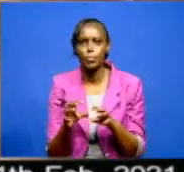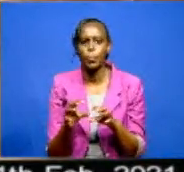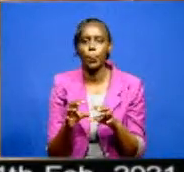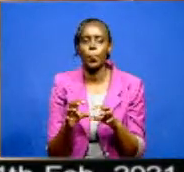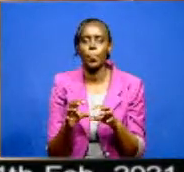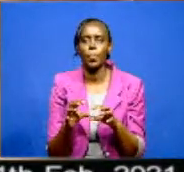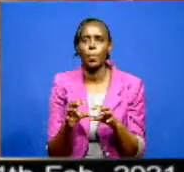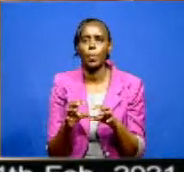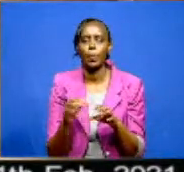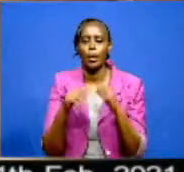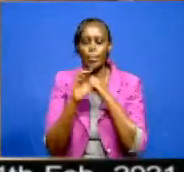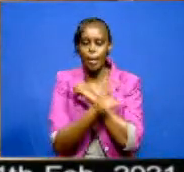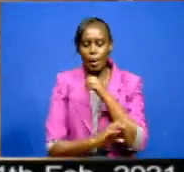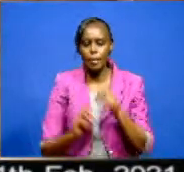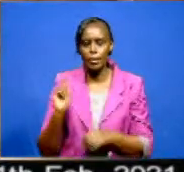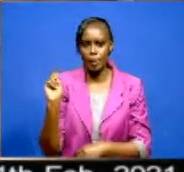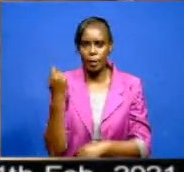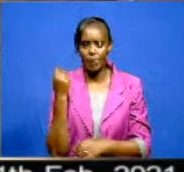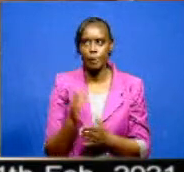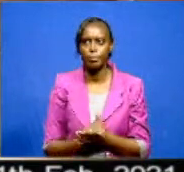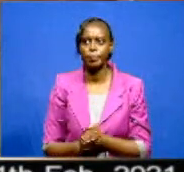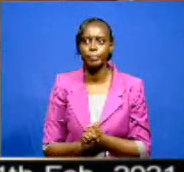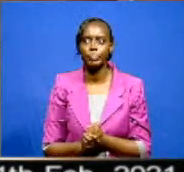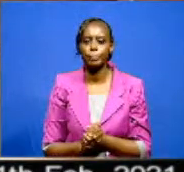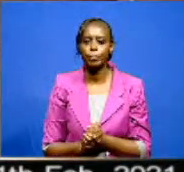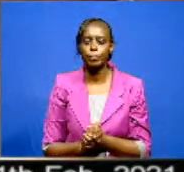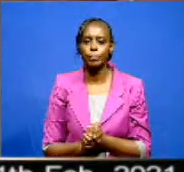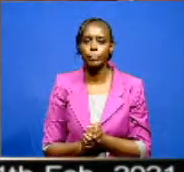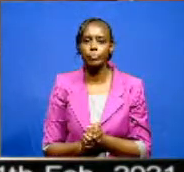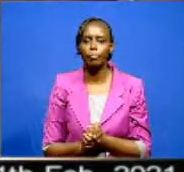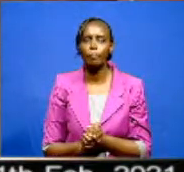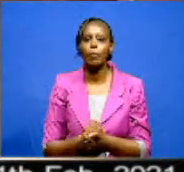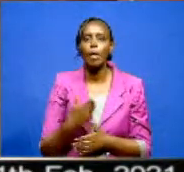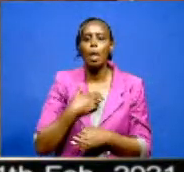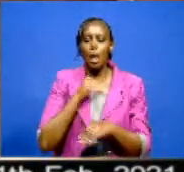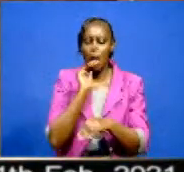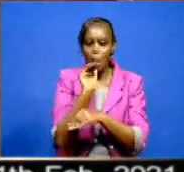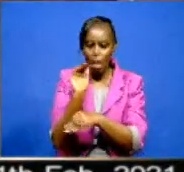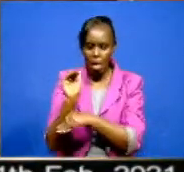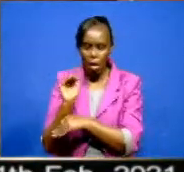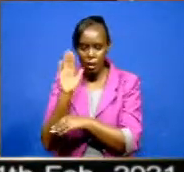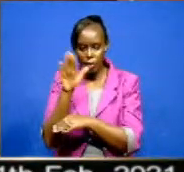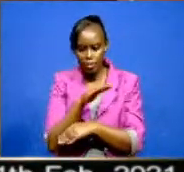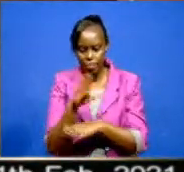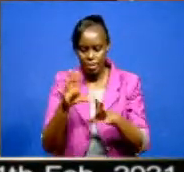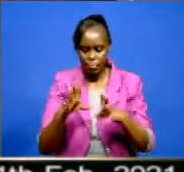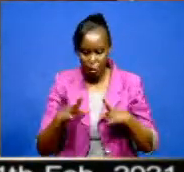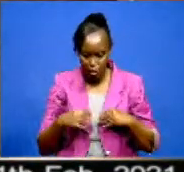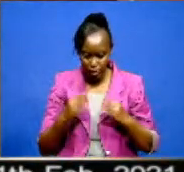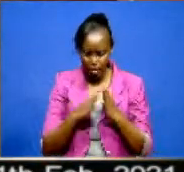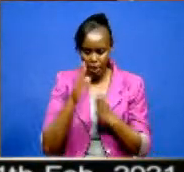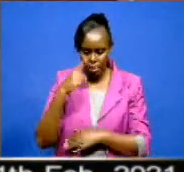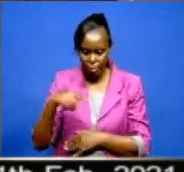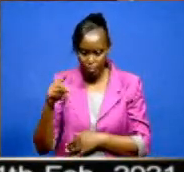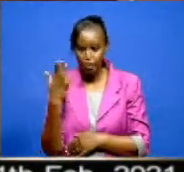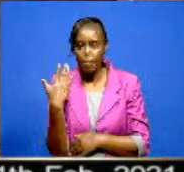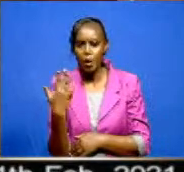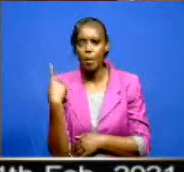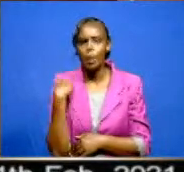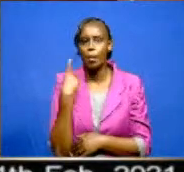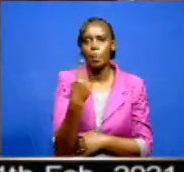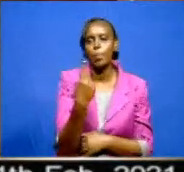in this country. Madam Speaker, I urge the House to adopt and approve the sessional paper number 1